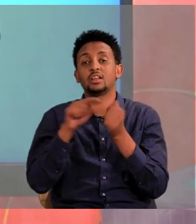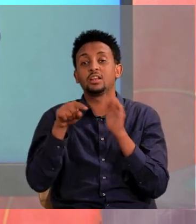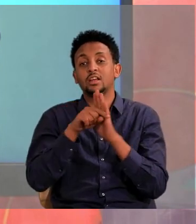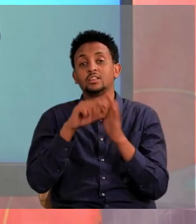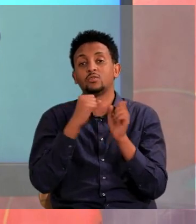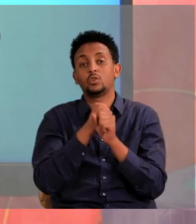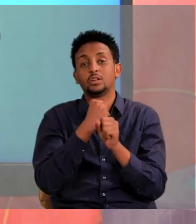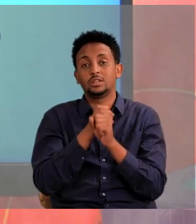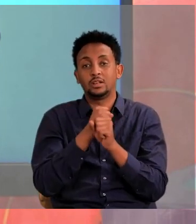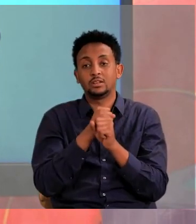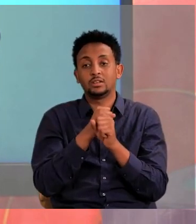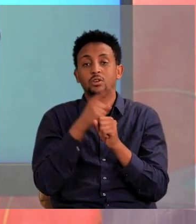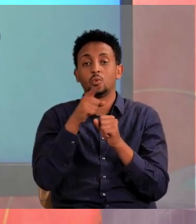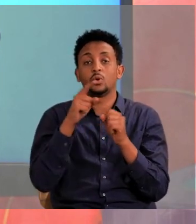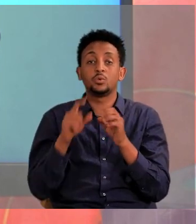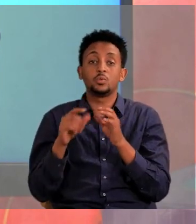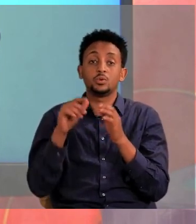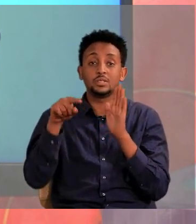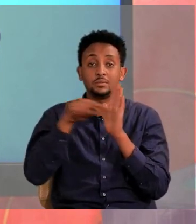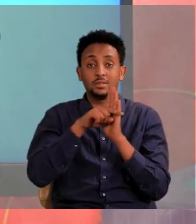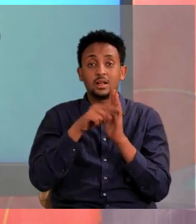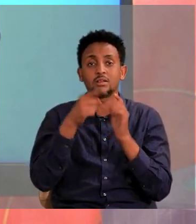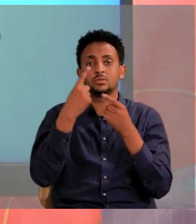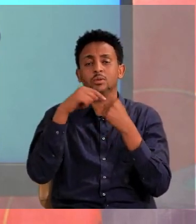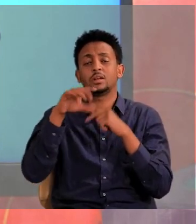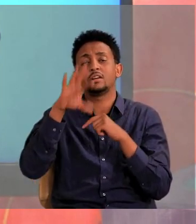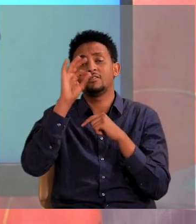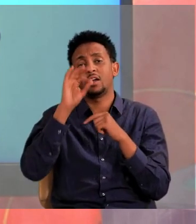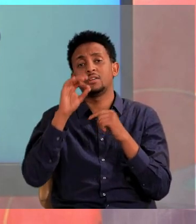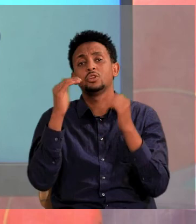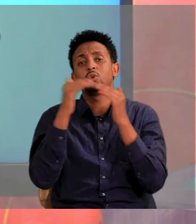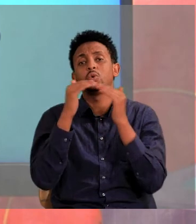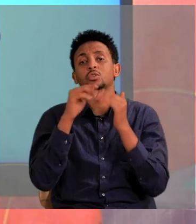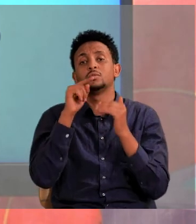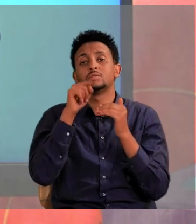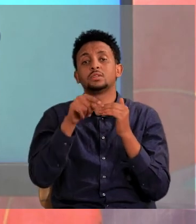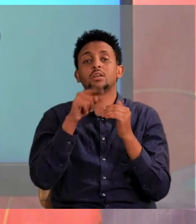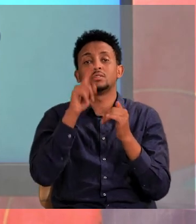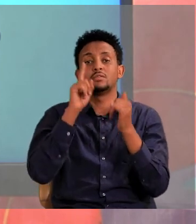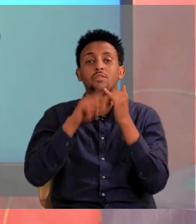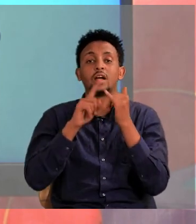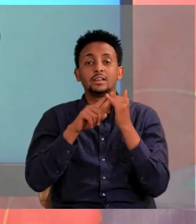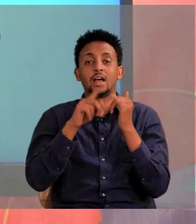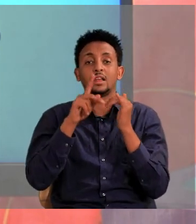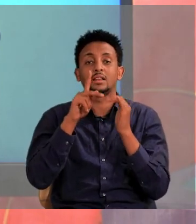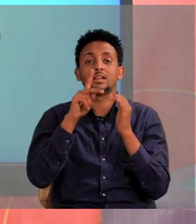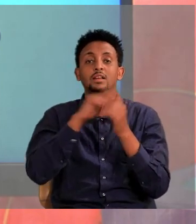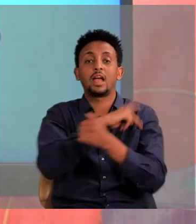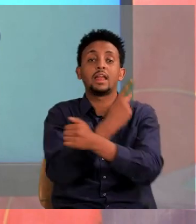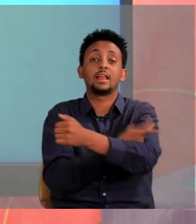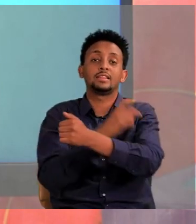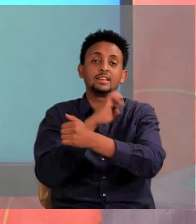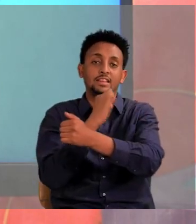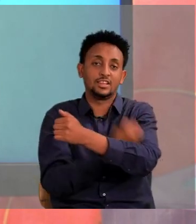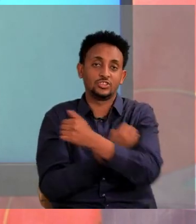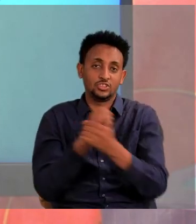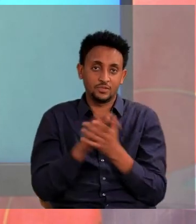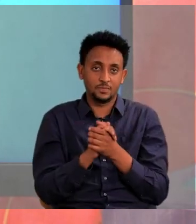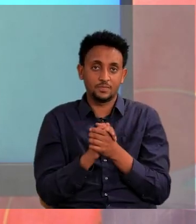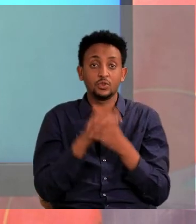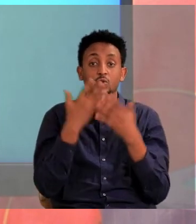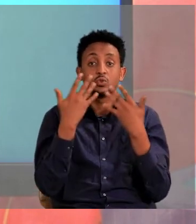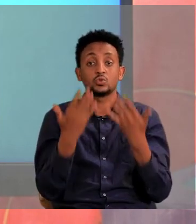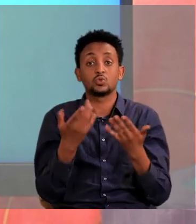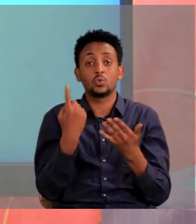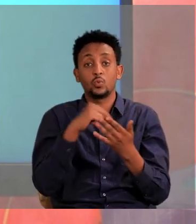work done. When you subtract these two, you can find or equate it with that of the final kinetic energy.